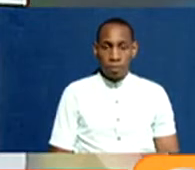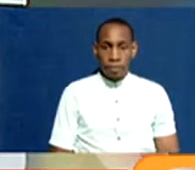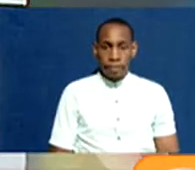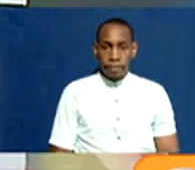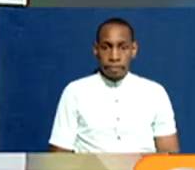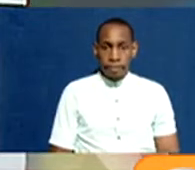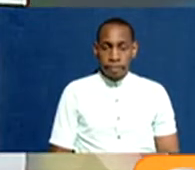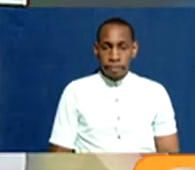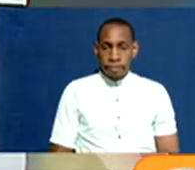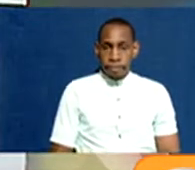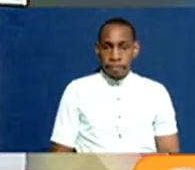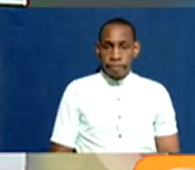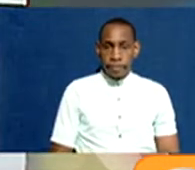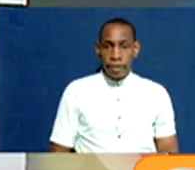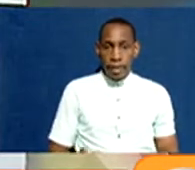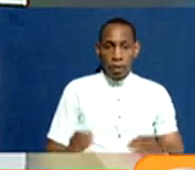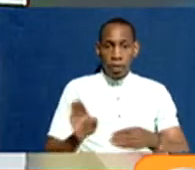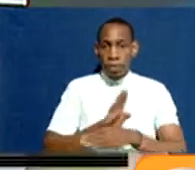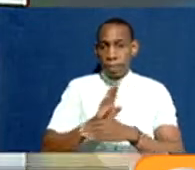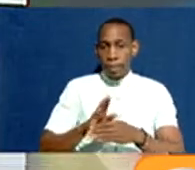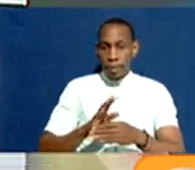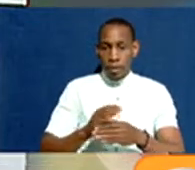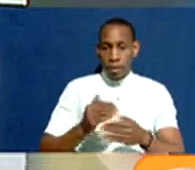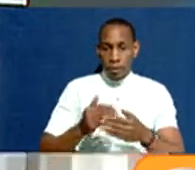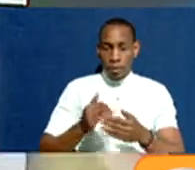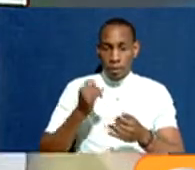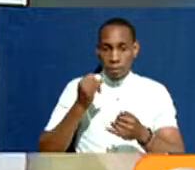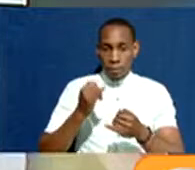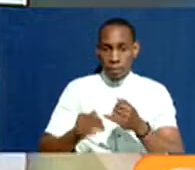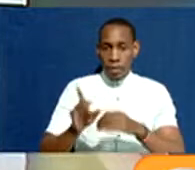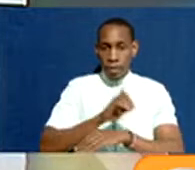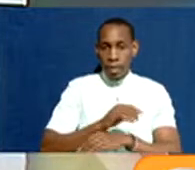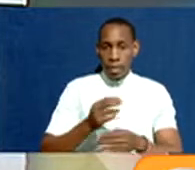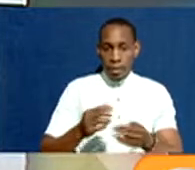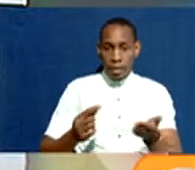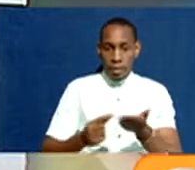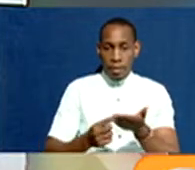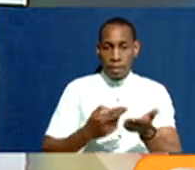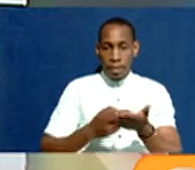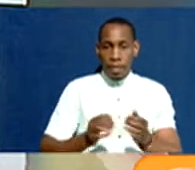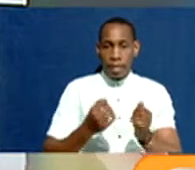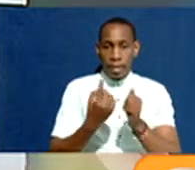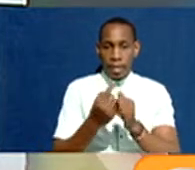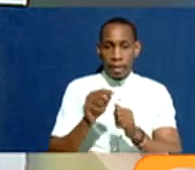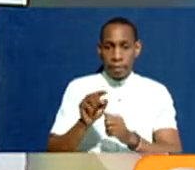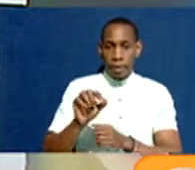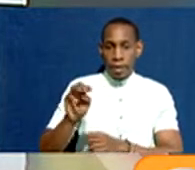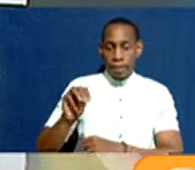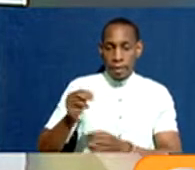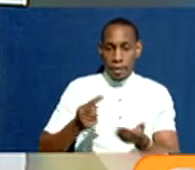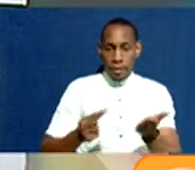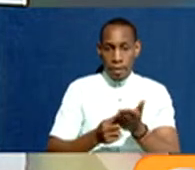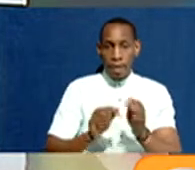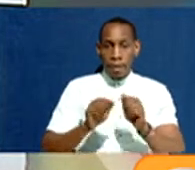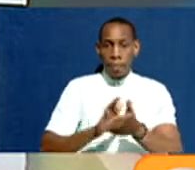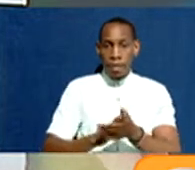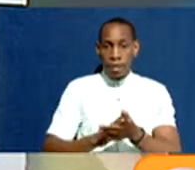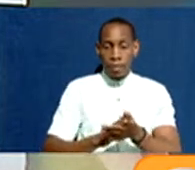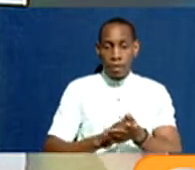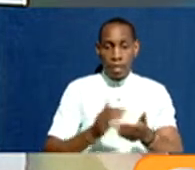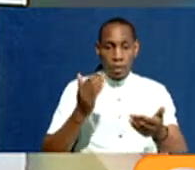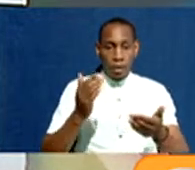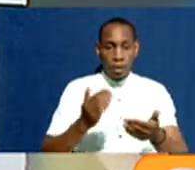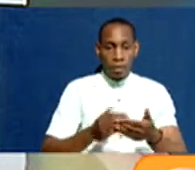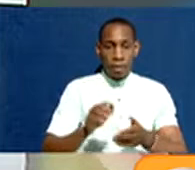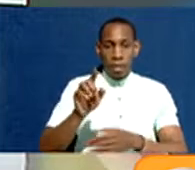And now with the rush to beat the deadline for SIM card registration, 11.5 million SIM cards face deactivation as